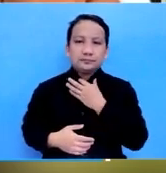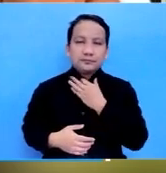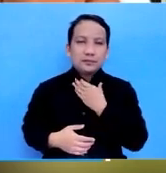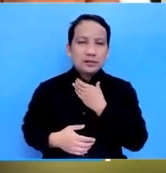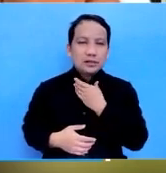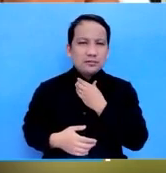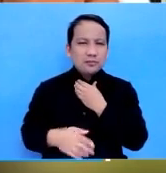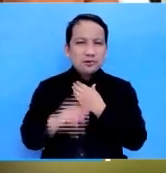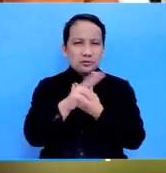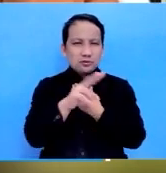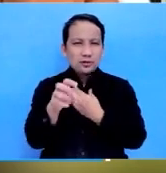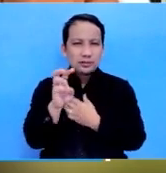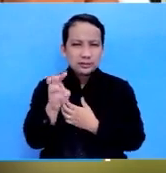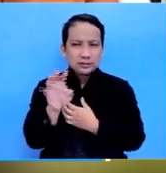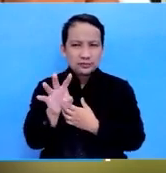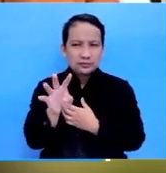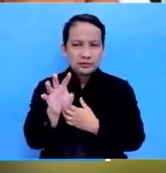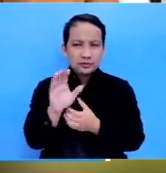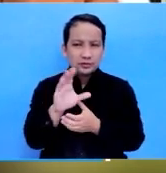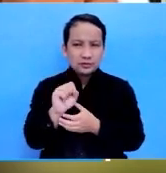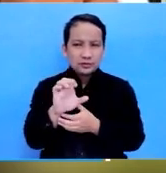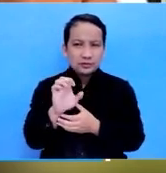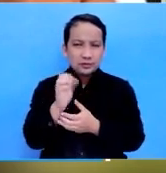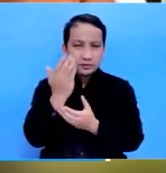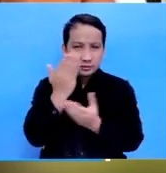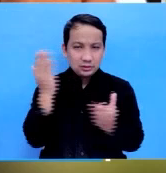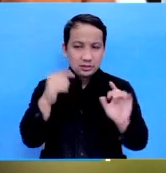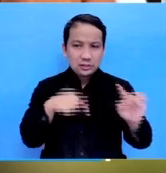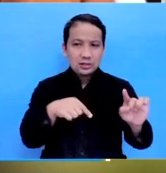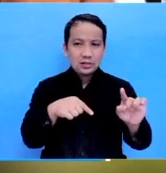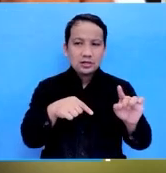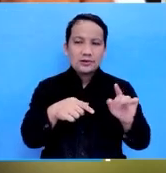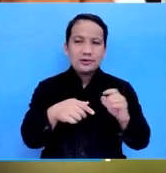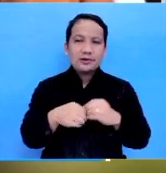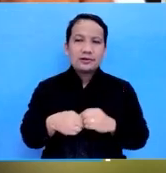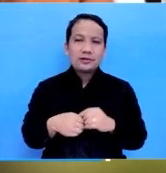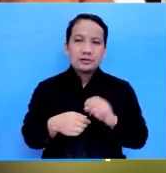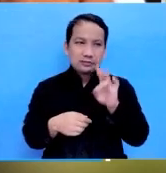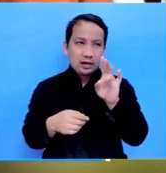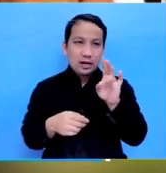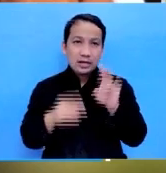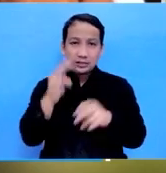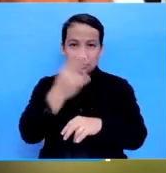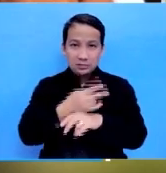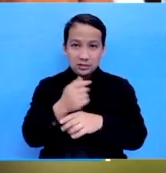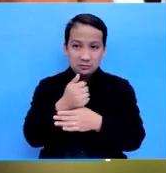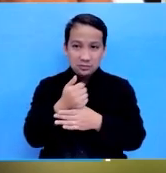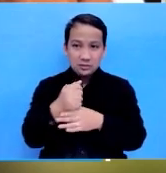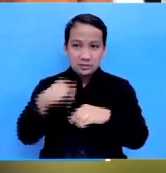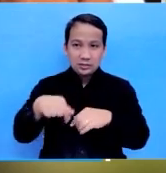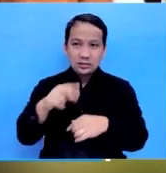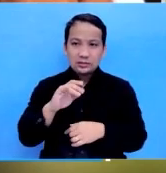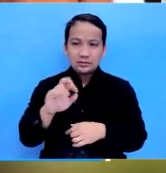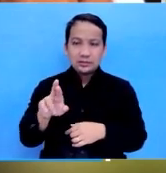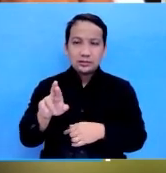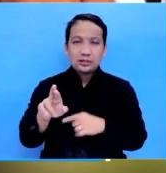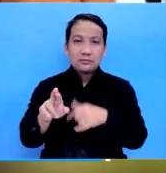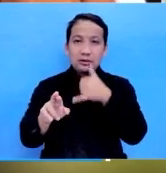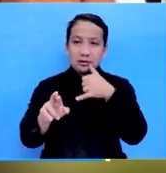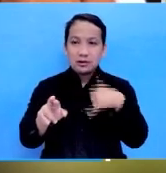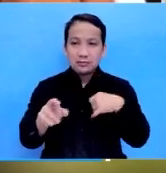yung 264 cases reported yung 7-day average sa Metro Manila. And actually,